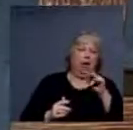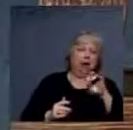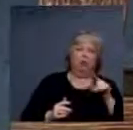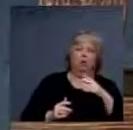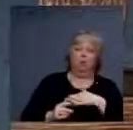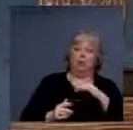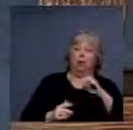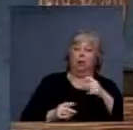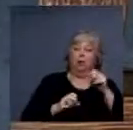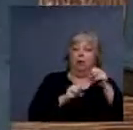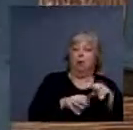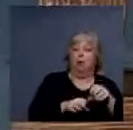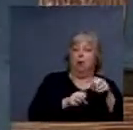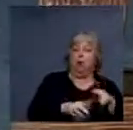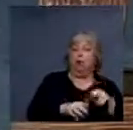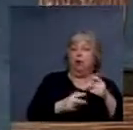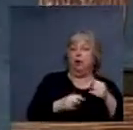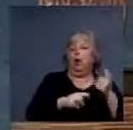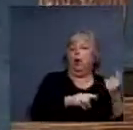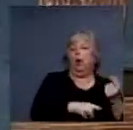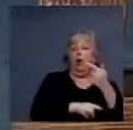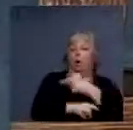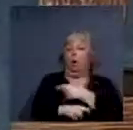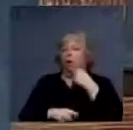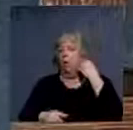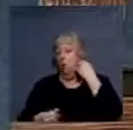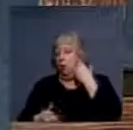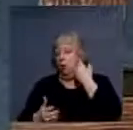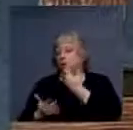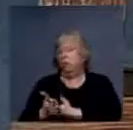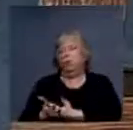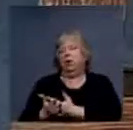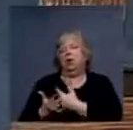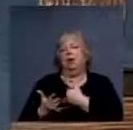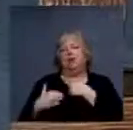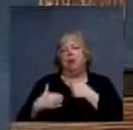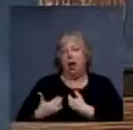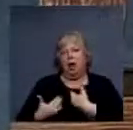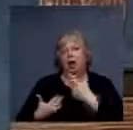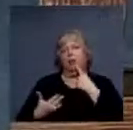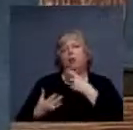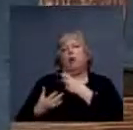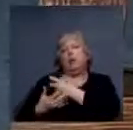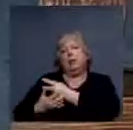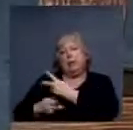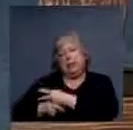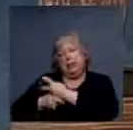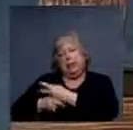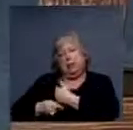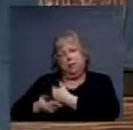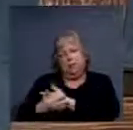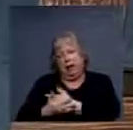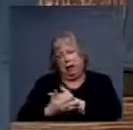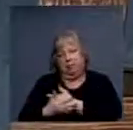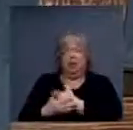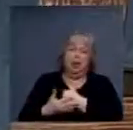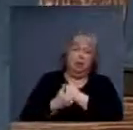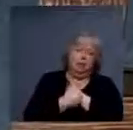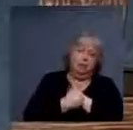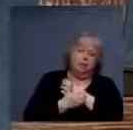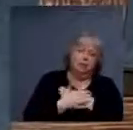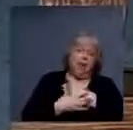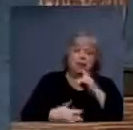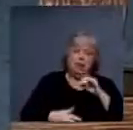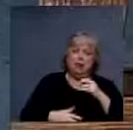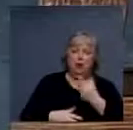off. Right now, I'm having to go home. I'm tired. I want to take care of my baby and spend time with him. I love my dogs. They